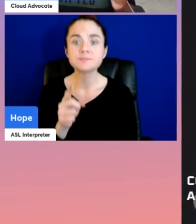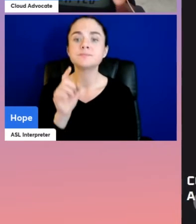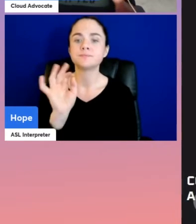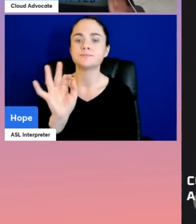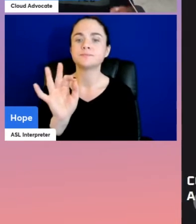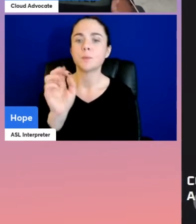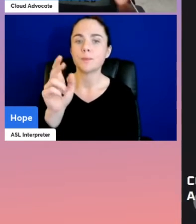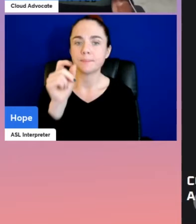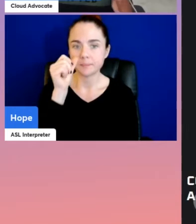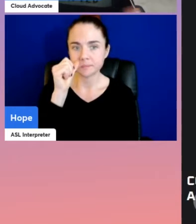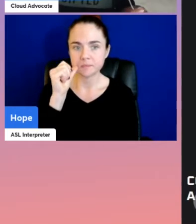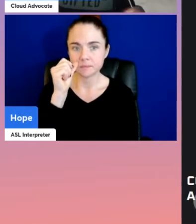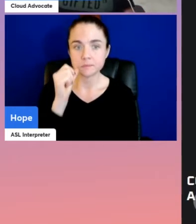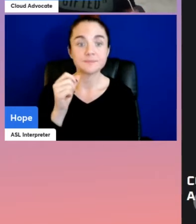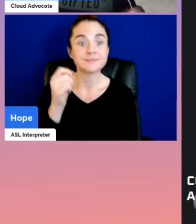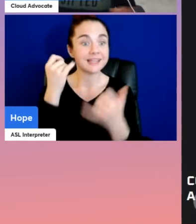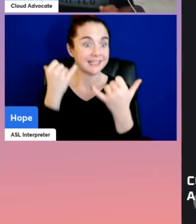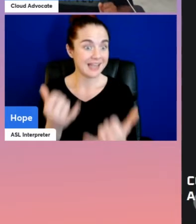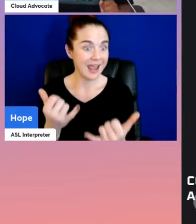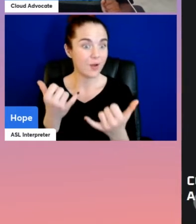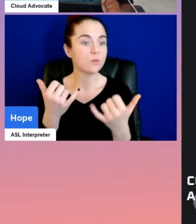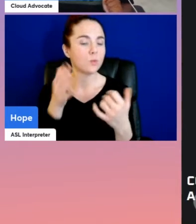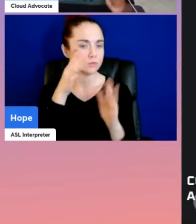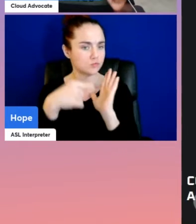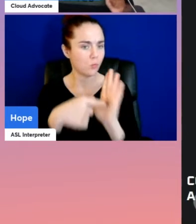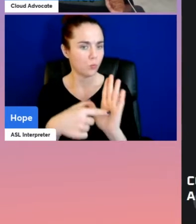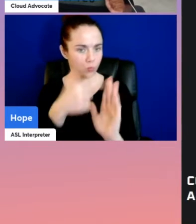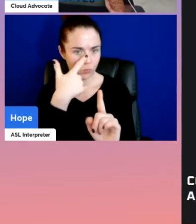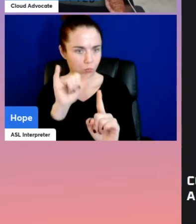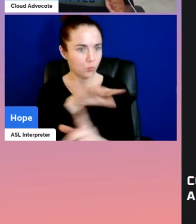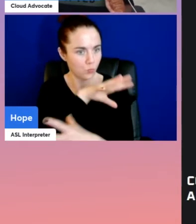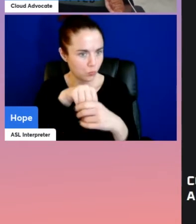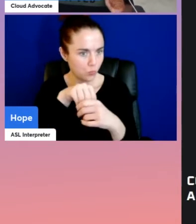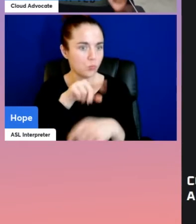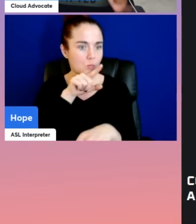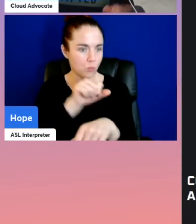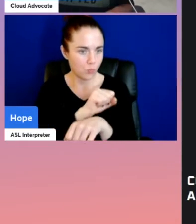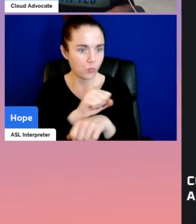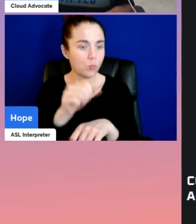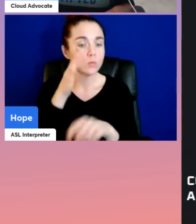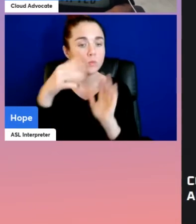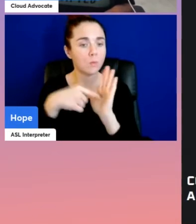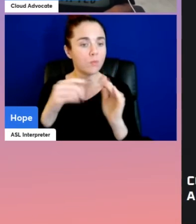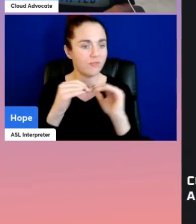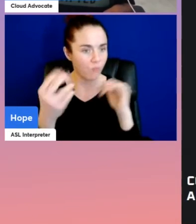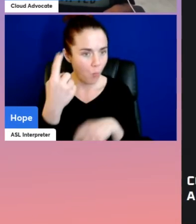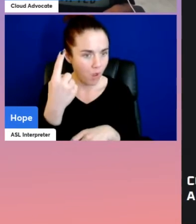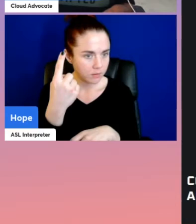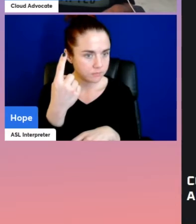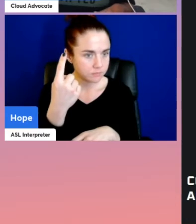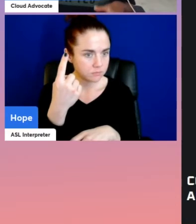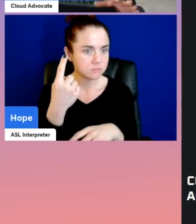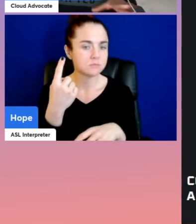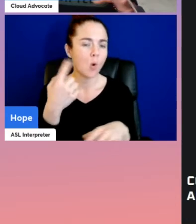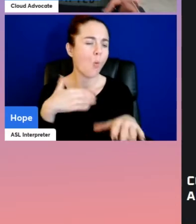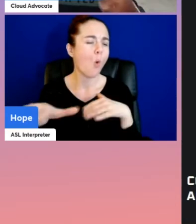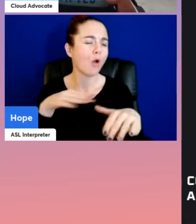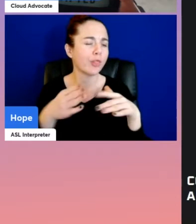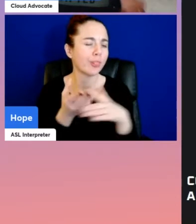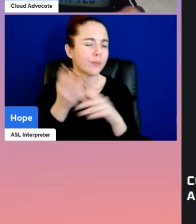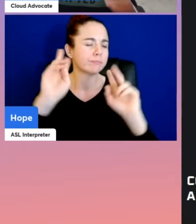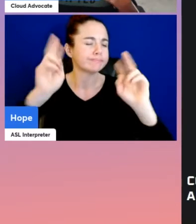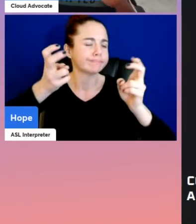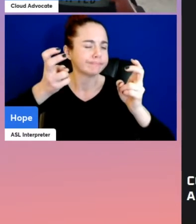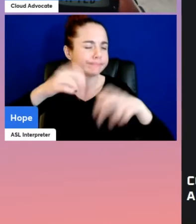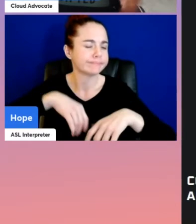All right, so now it's time for a walkthrough. What I want to do is walk through level 1. And this is, like I